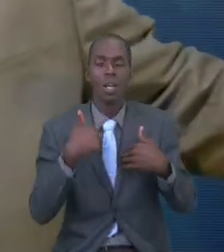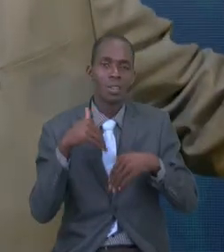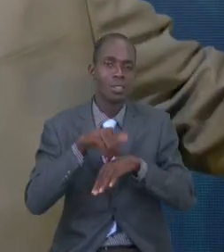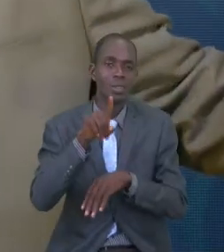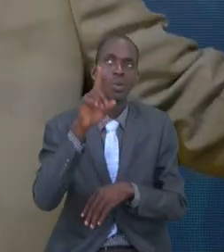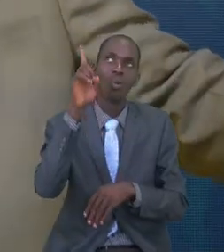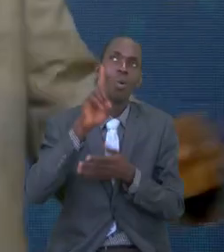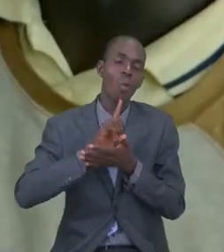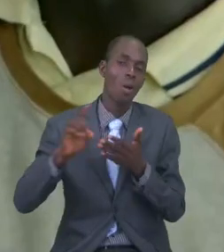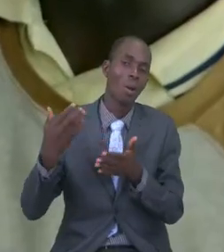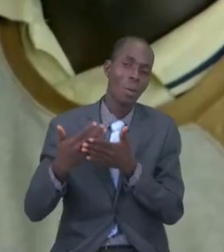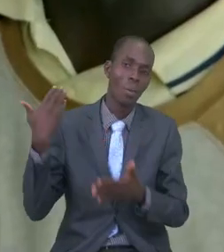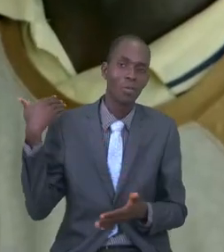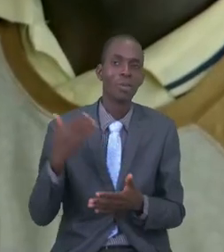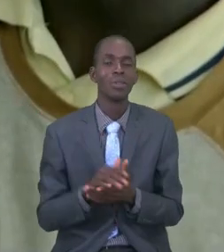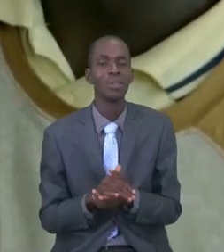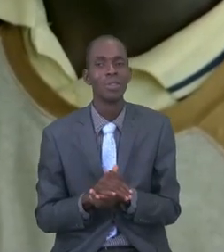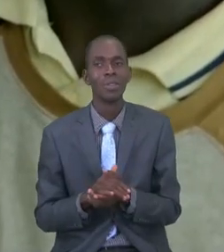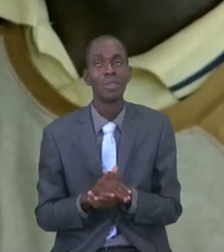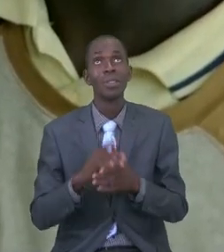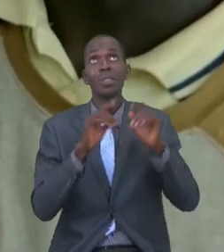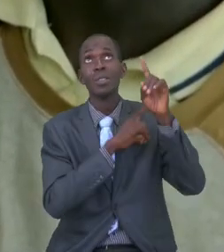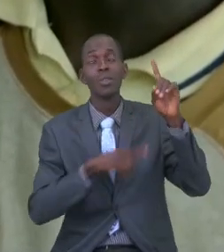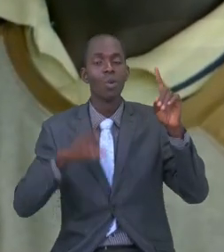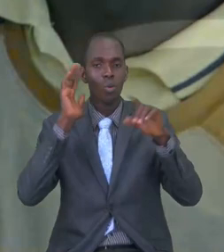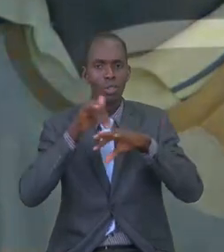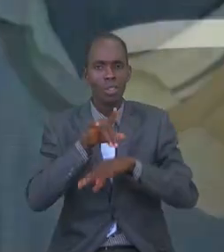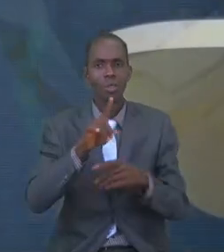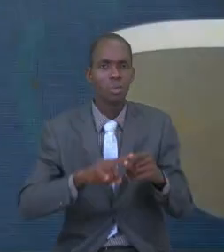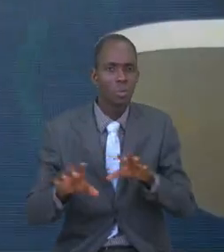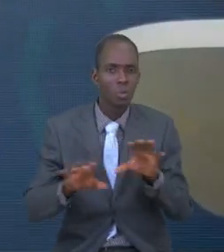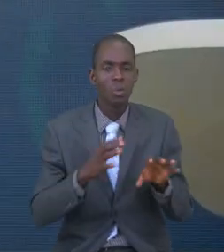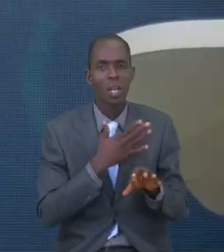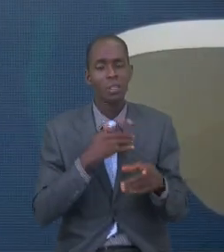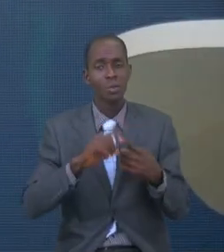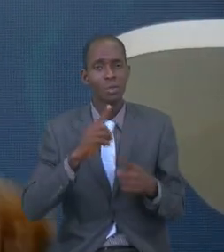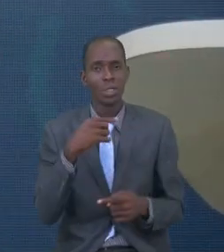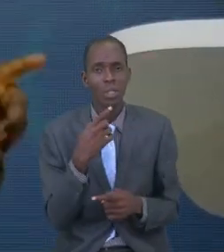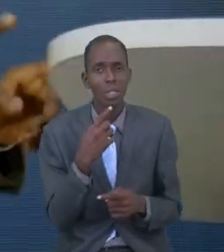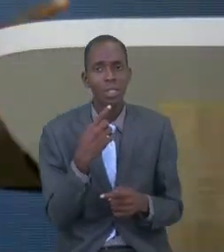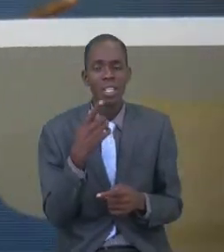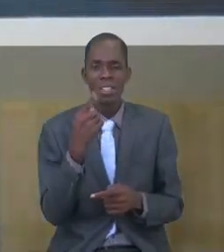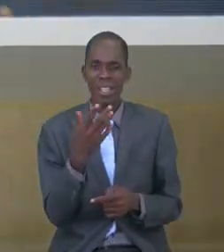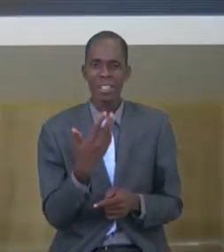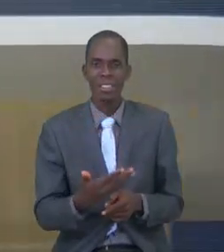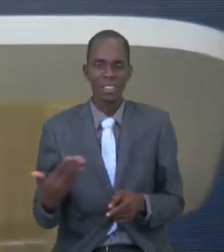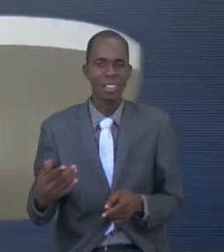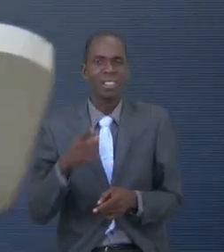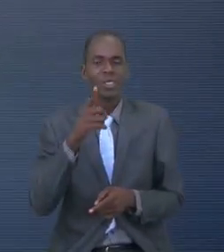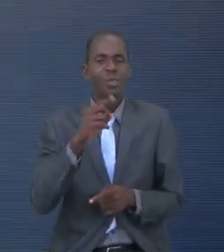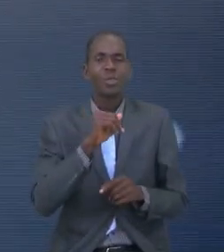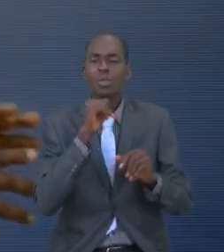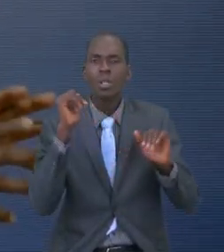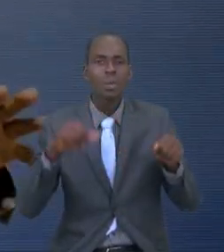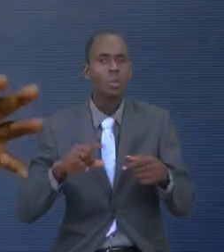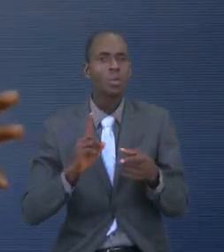ago. He will send you to do and to say the things you couldn't have